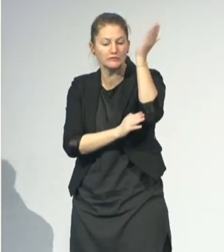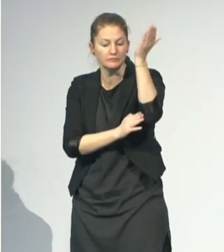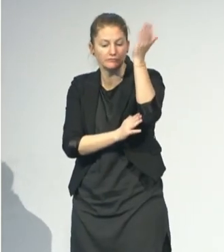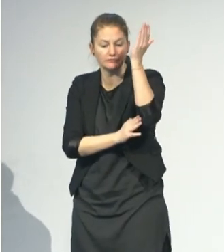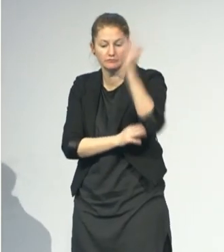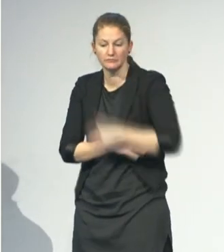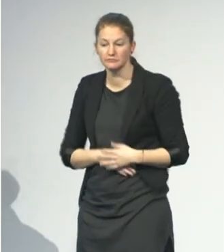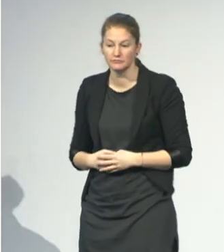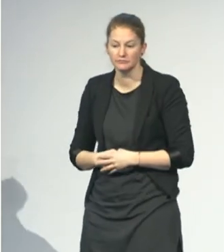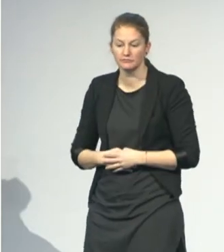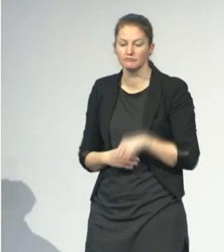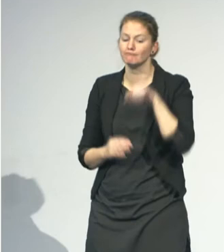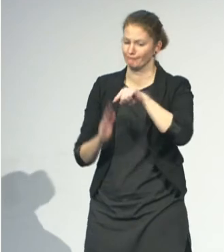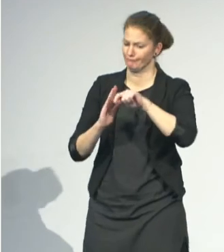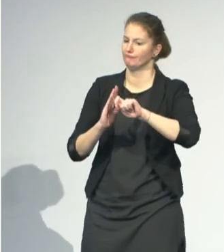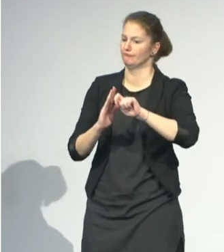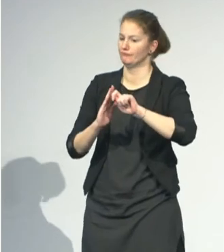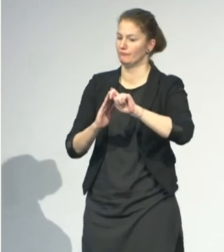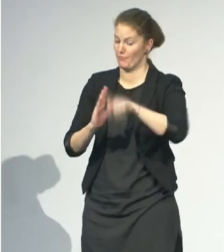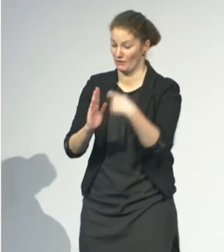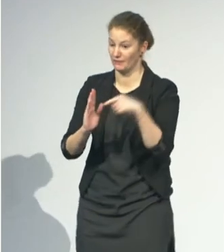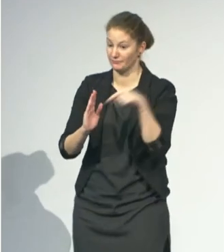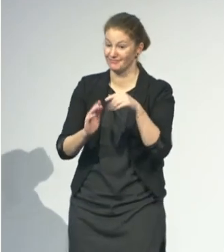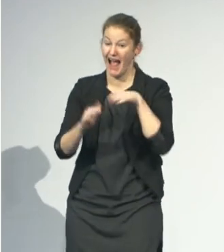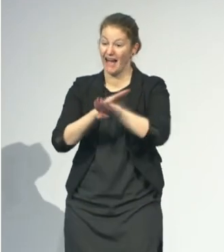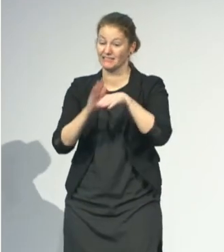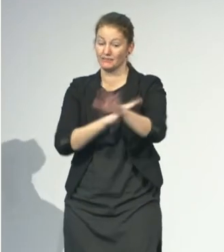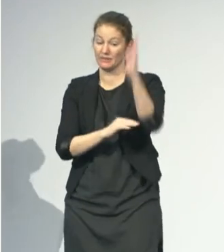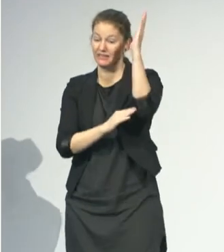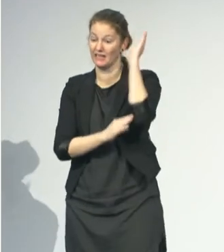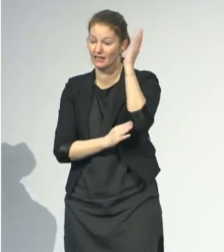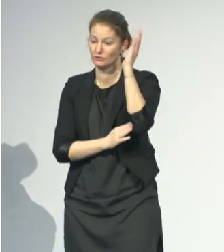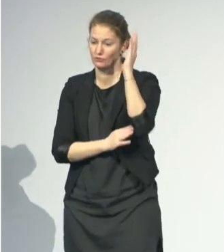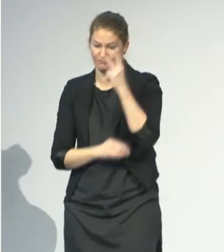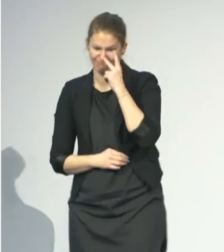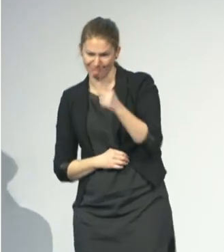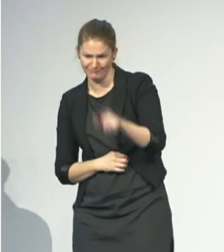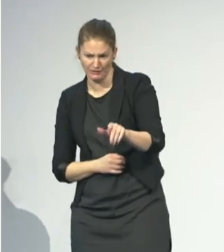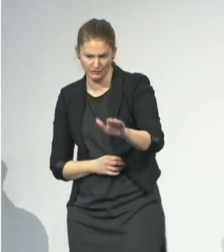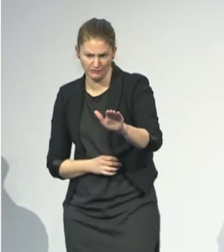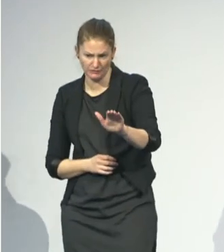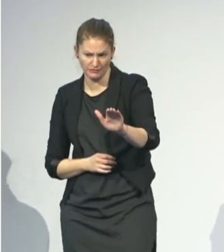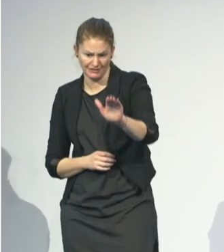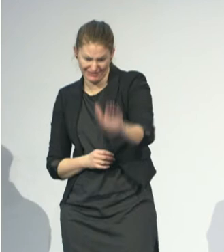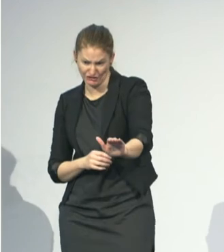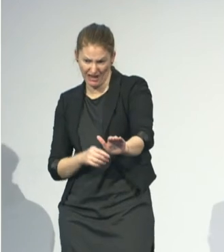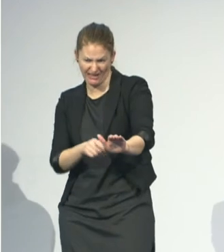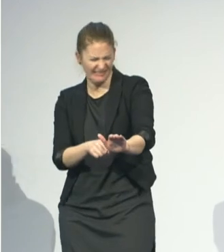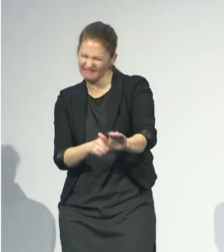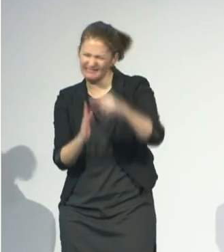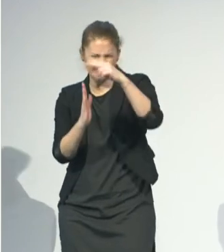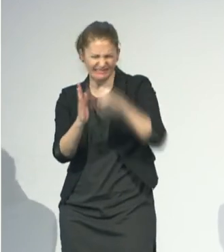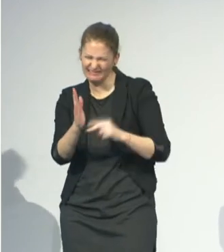grow up, understand that the book, as we know today, a printed book, is an instrument